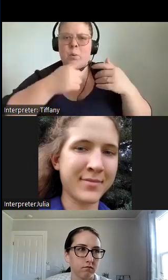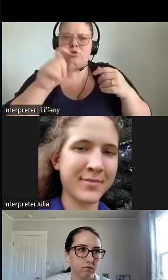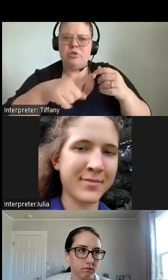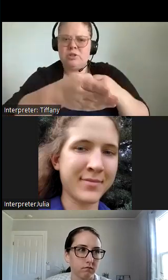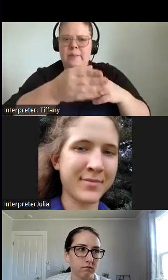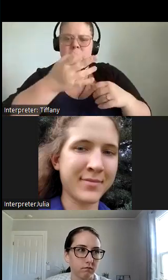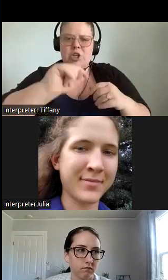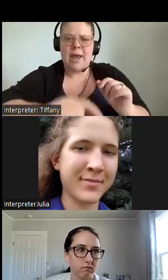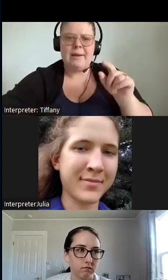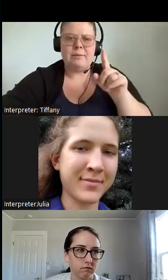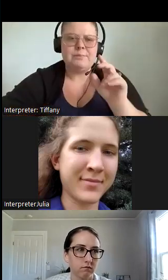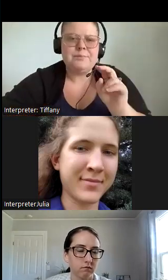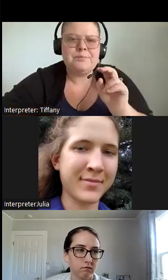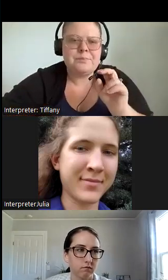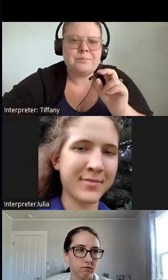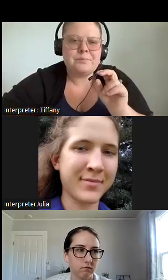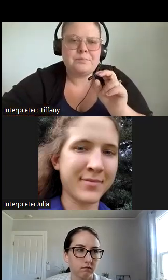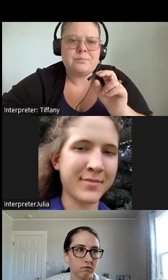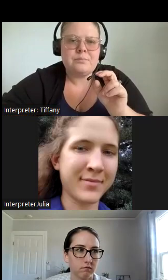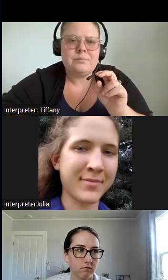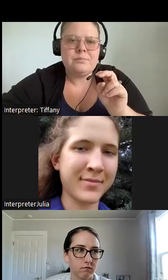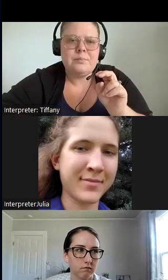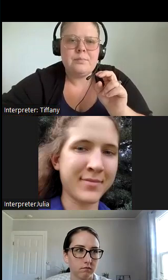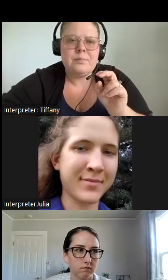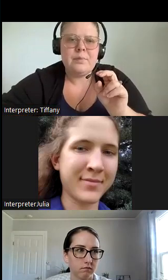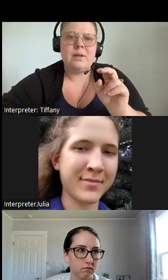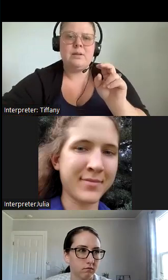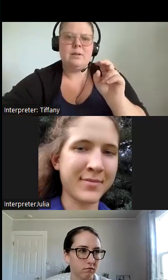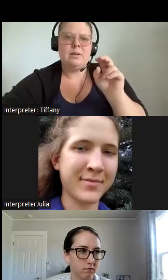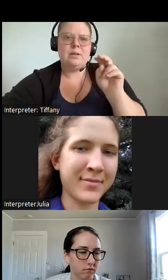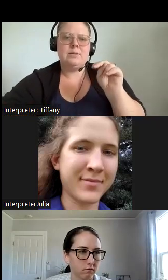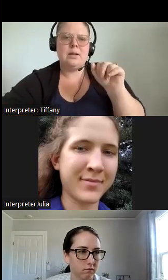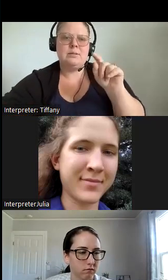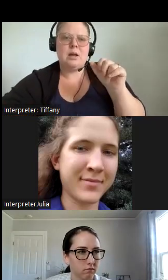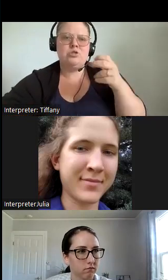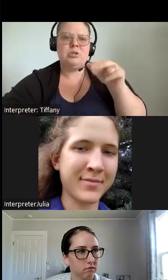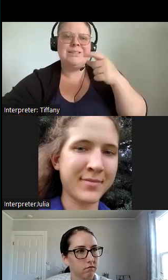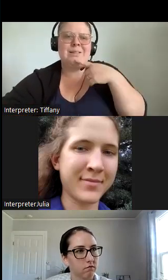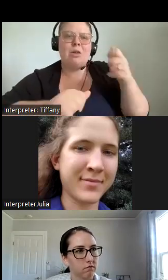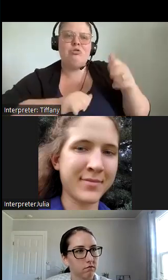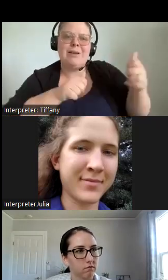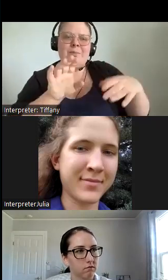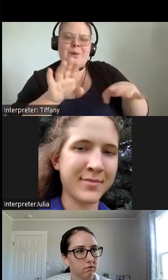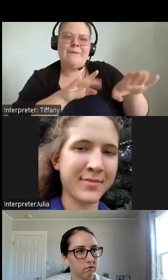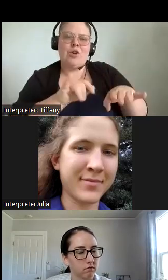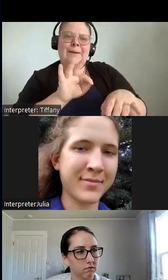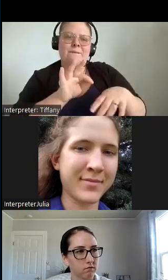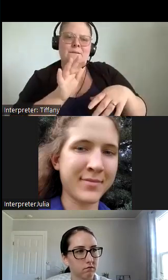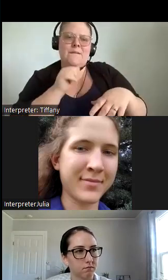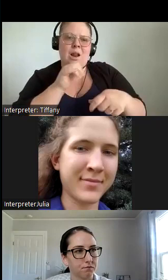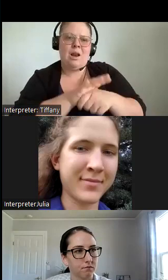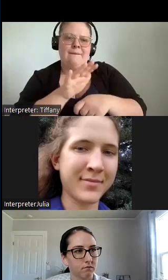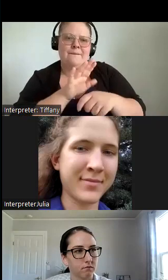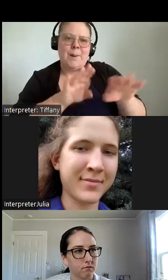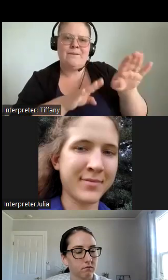And so Natasha asked, aggressive behavior resulting in the shortage of access to certain behavioral medications, is that factored